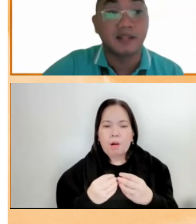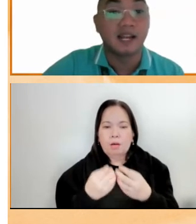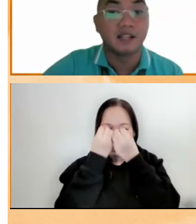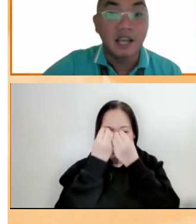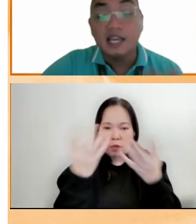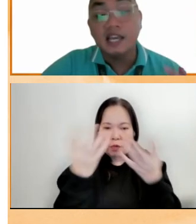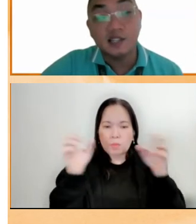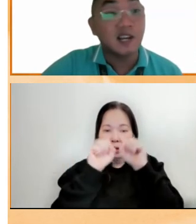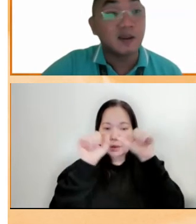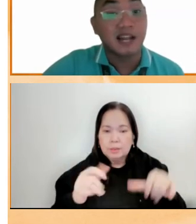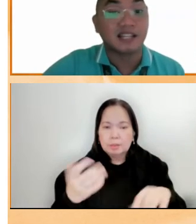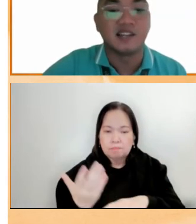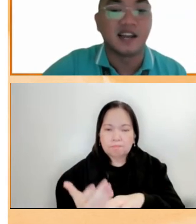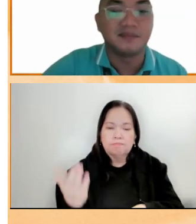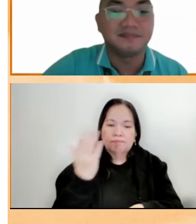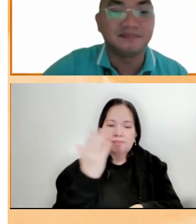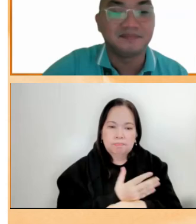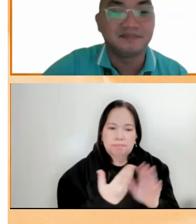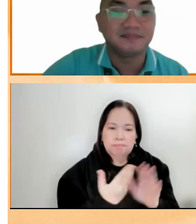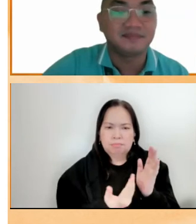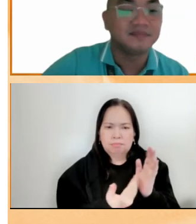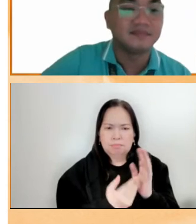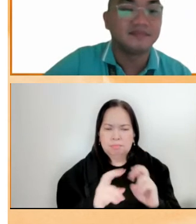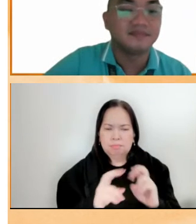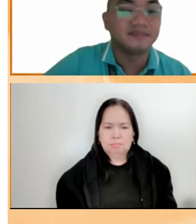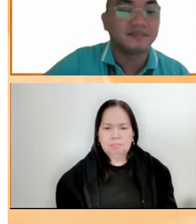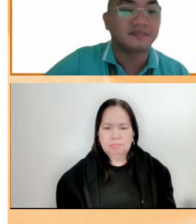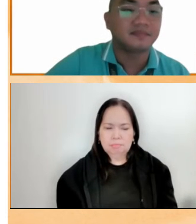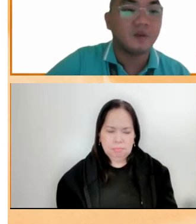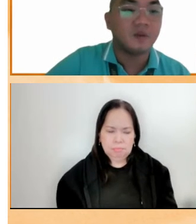mental health. Iisa-isahin po natin yan sila.